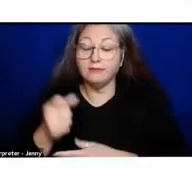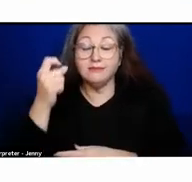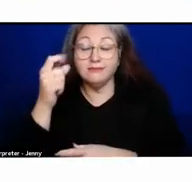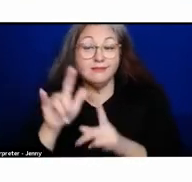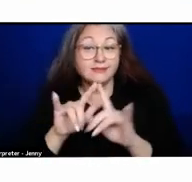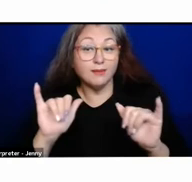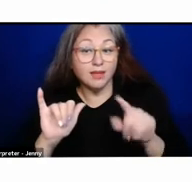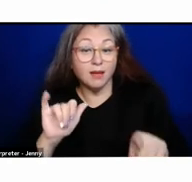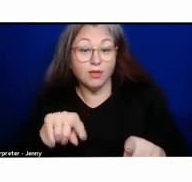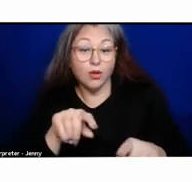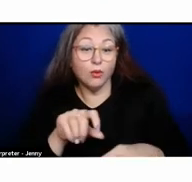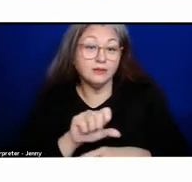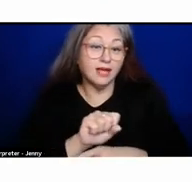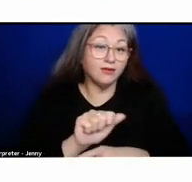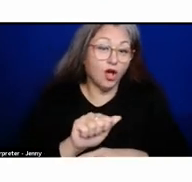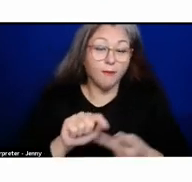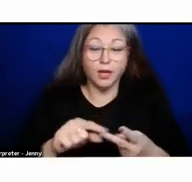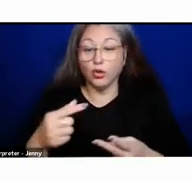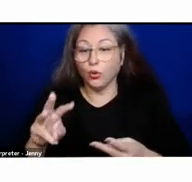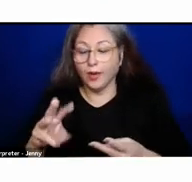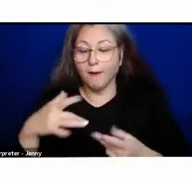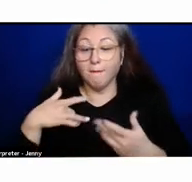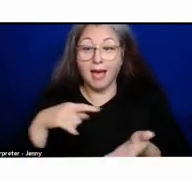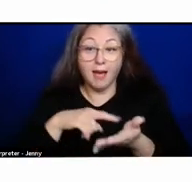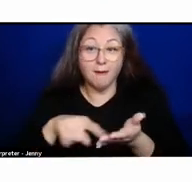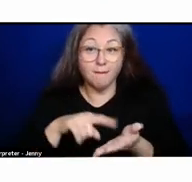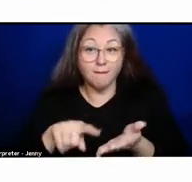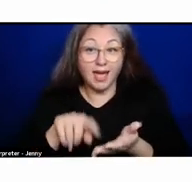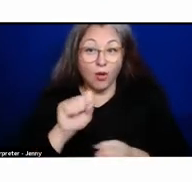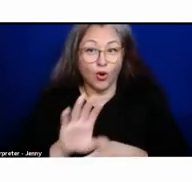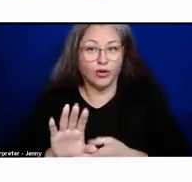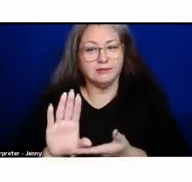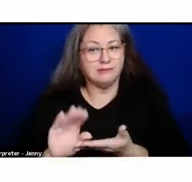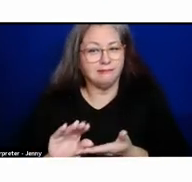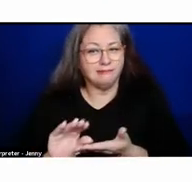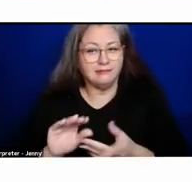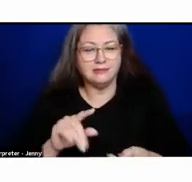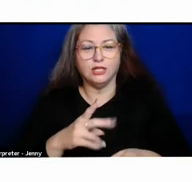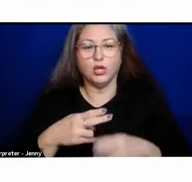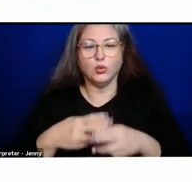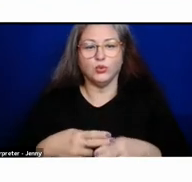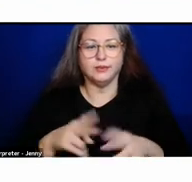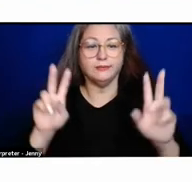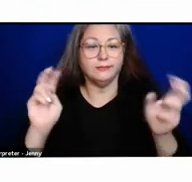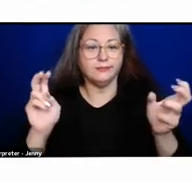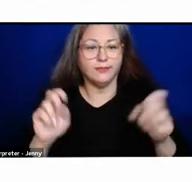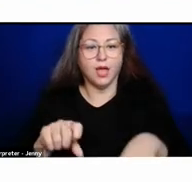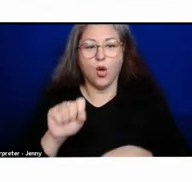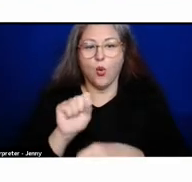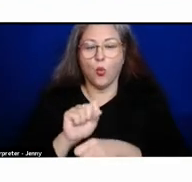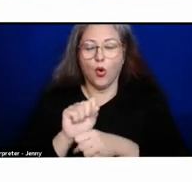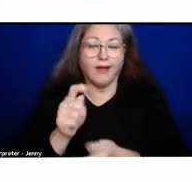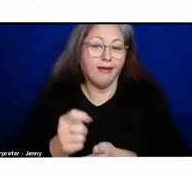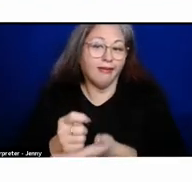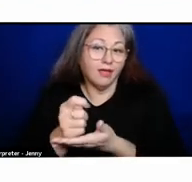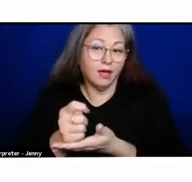both Salvation Army and Goodwill are known for underpaying workers. Salvation Army uses what is called quote unquote work therapy, where